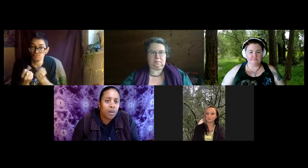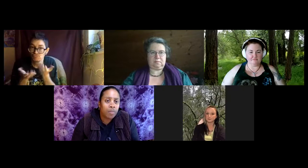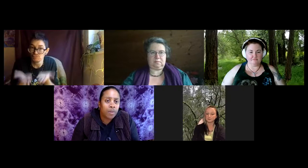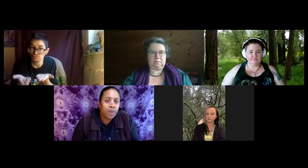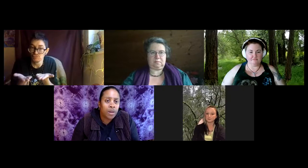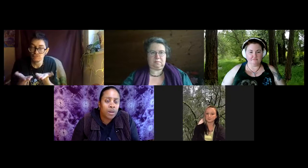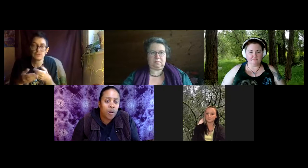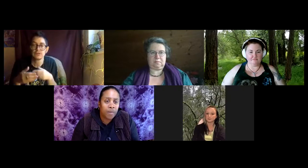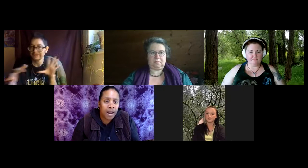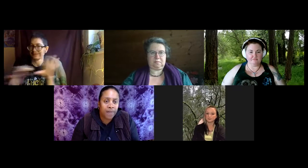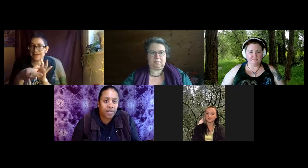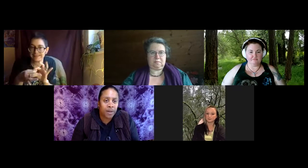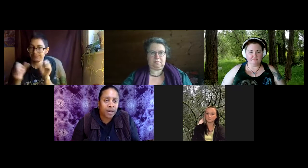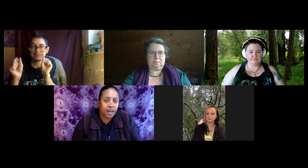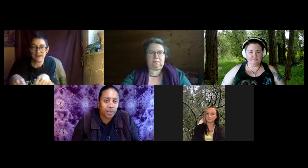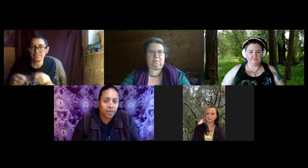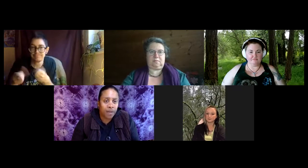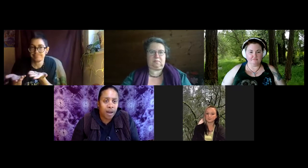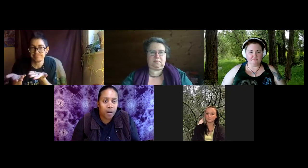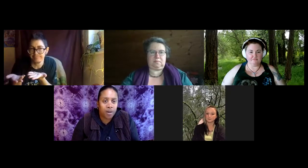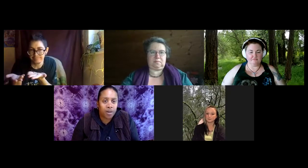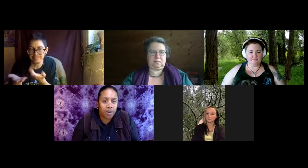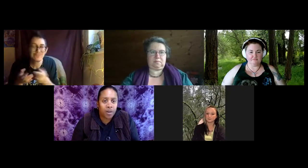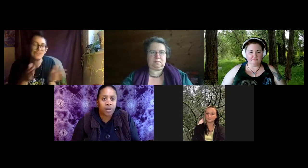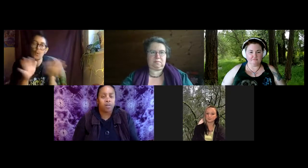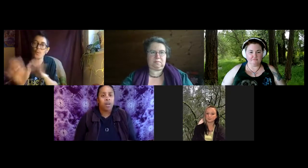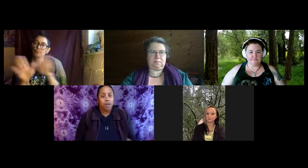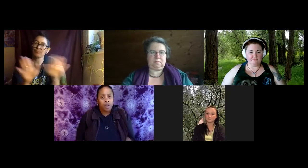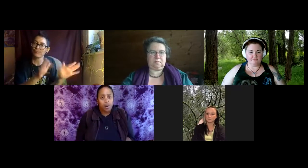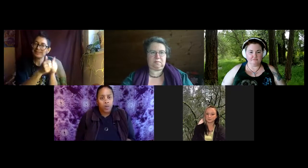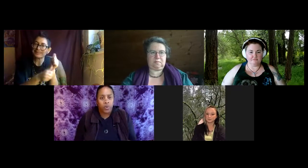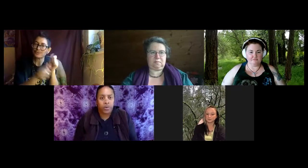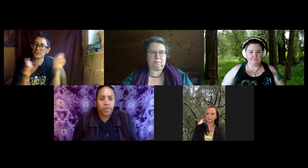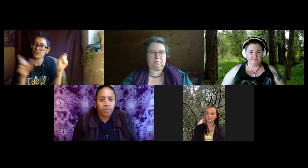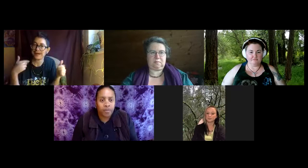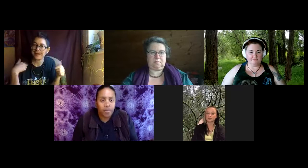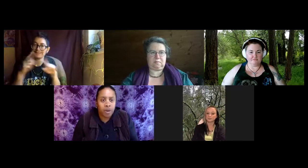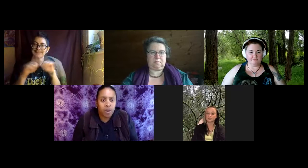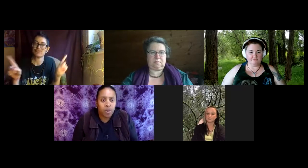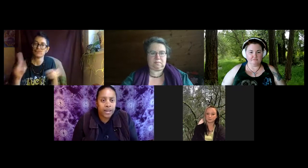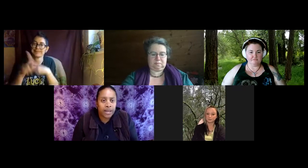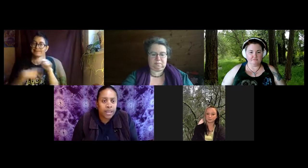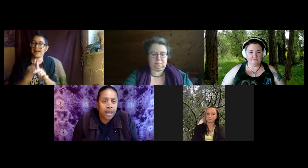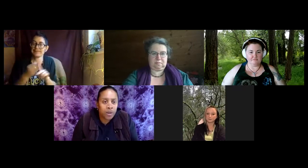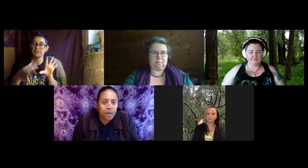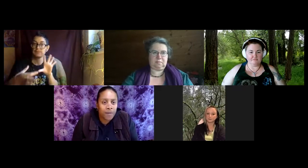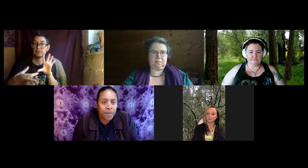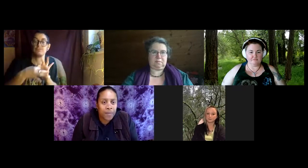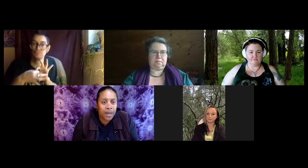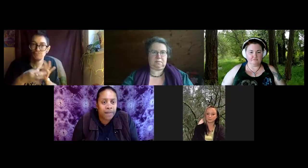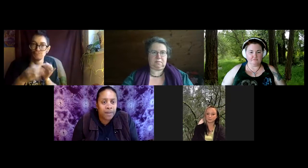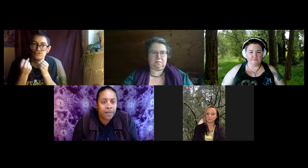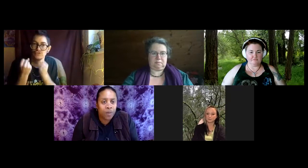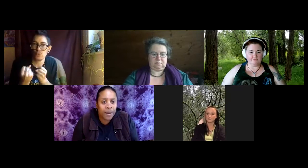you know, so you know, you might have a strong connection with flowers, you know, you can, you know, approach it from, you know, ways like that. And so different